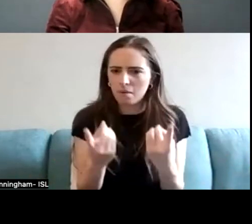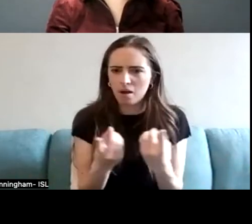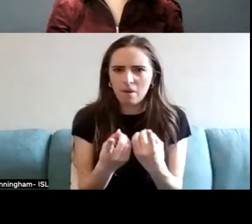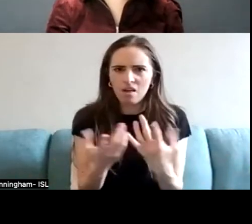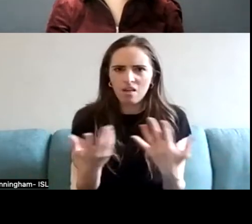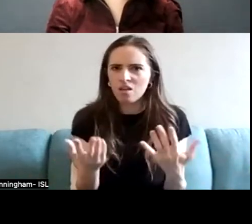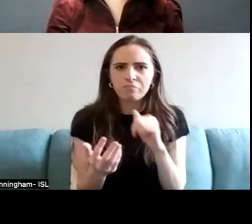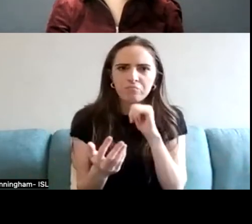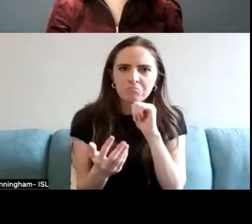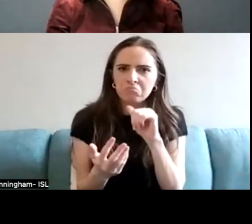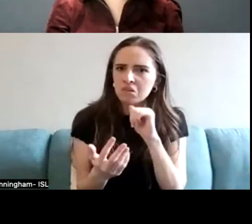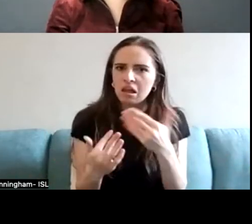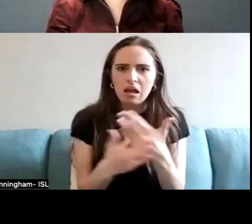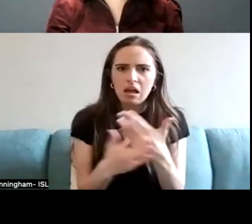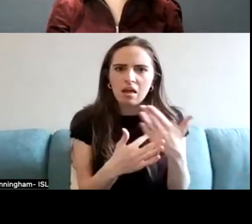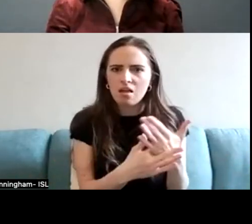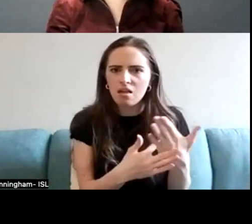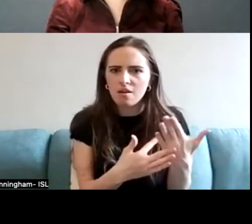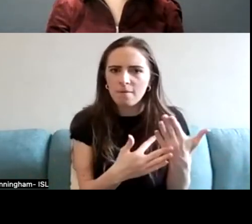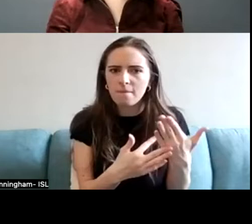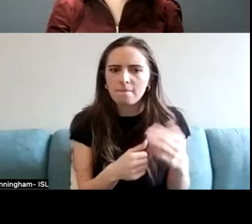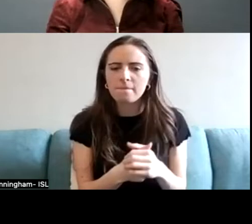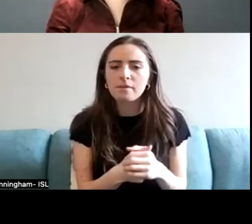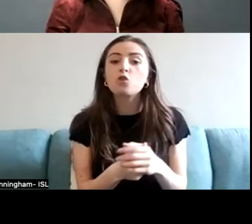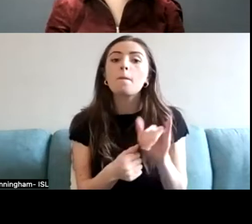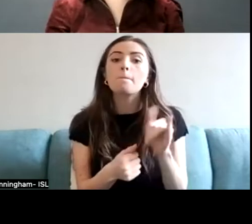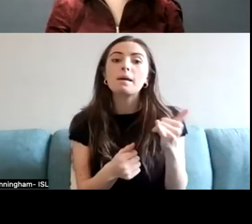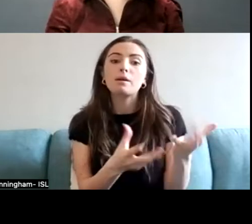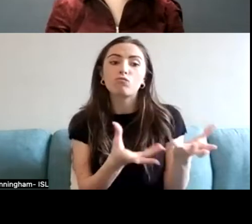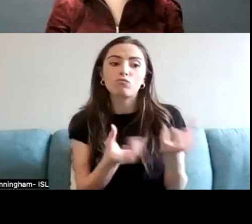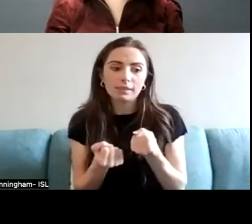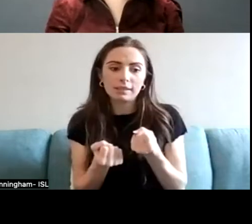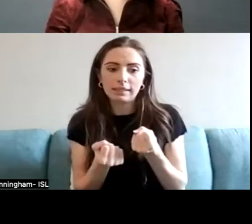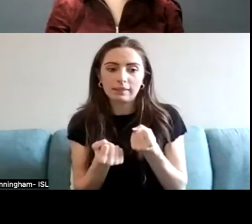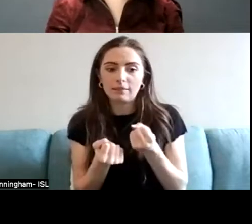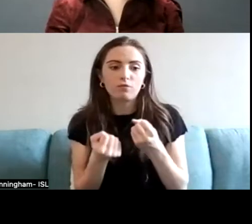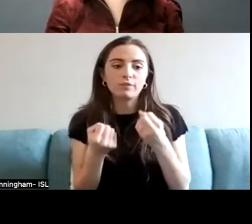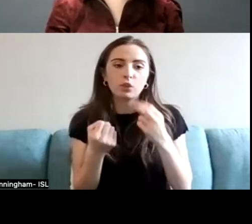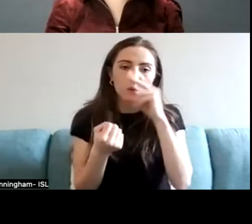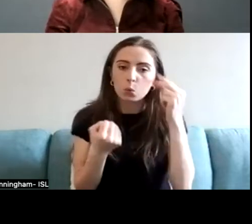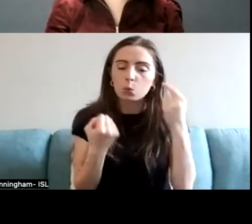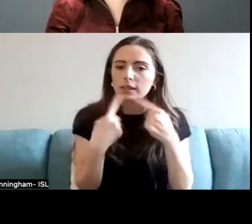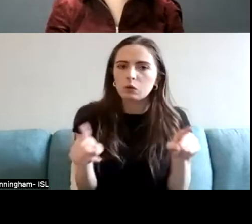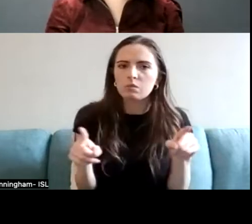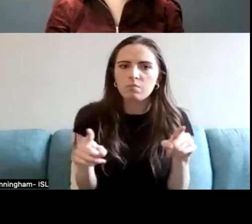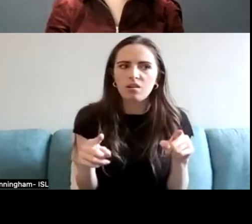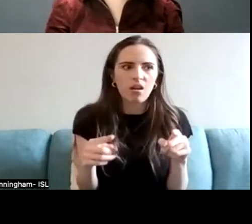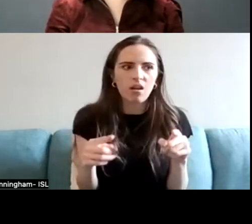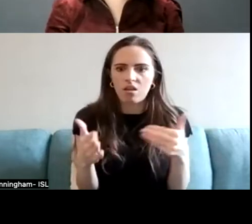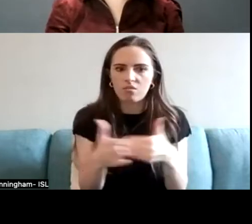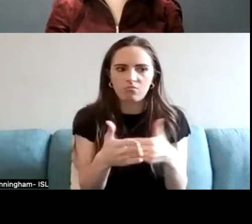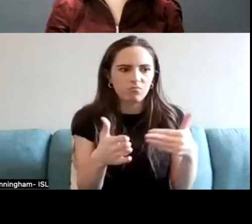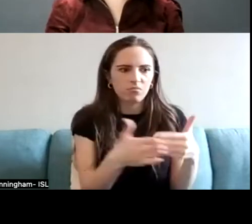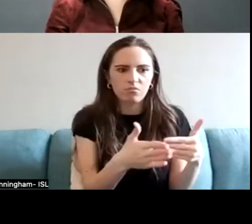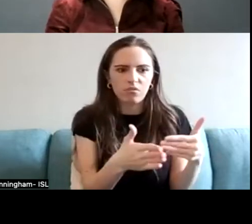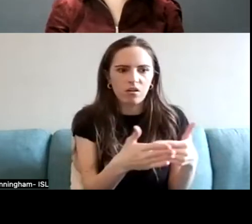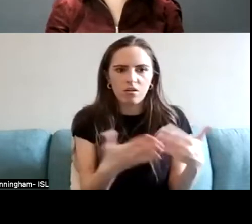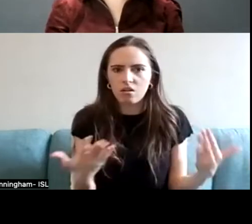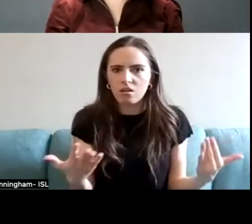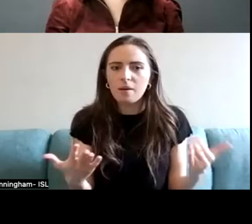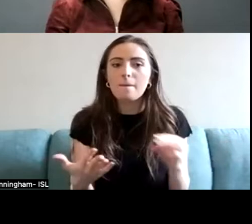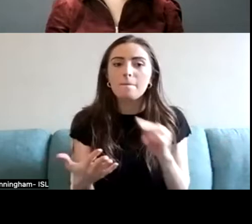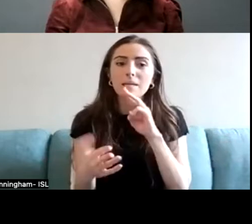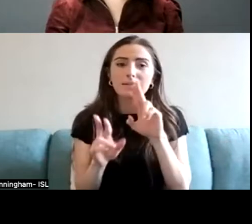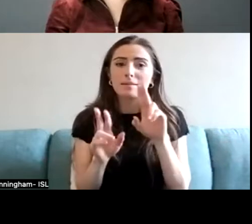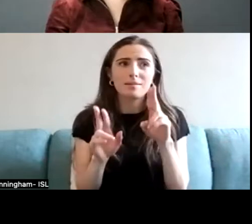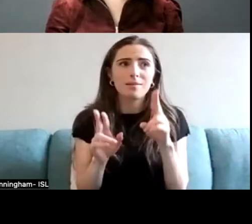example, a press release that's completely inaccessible. And that, from my point of view, it means it's impossible then